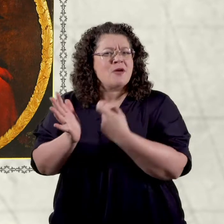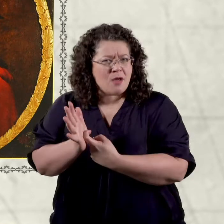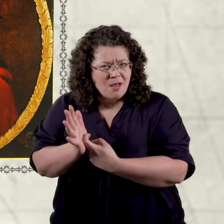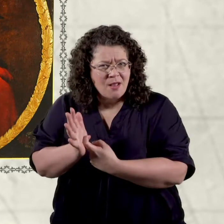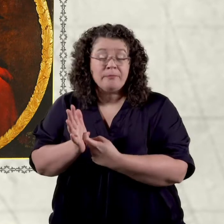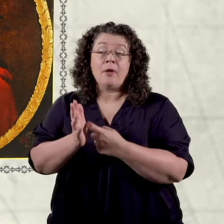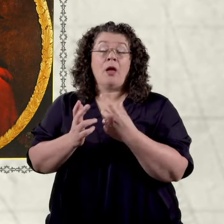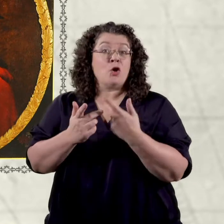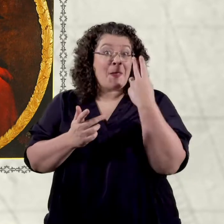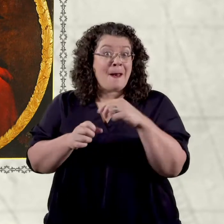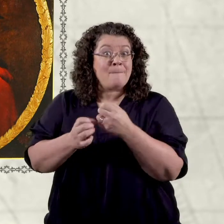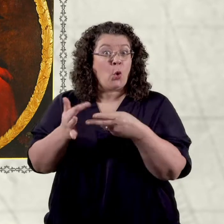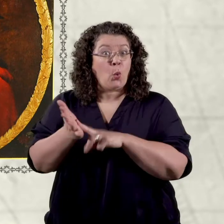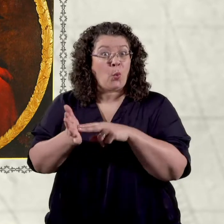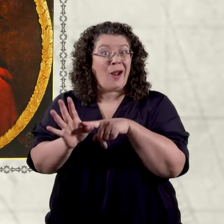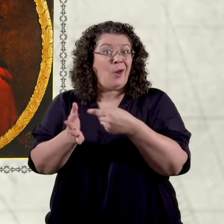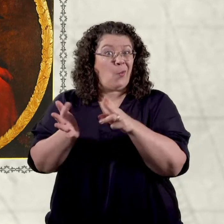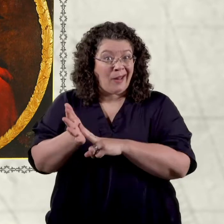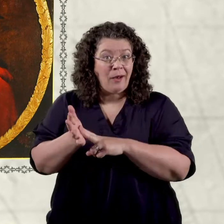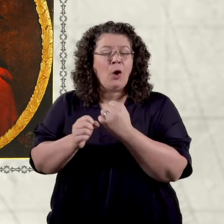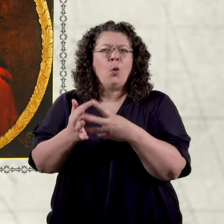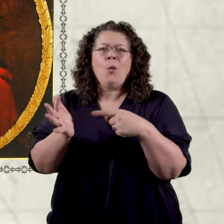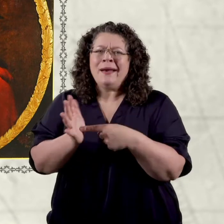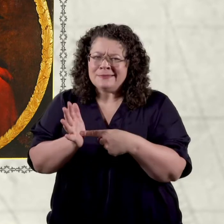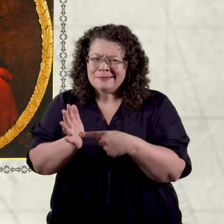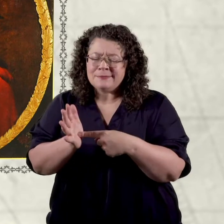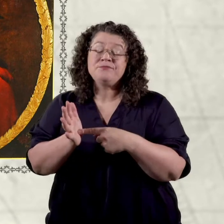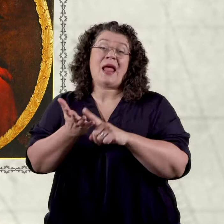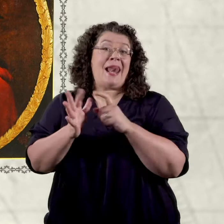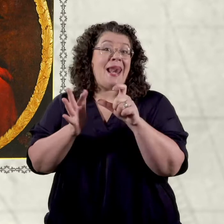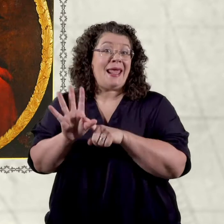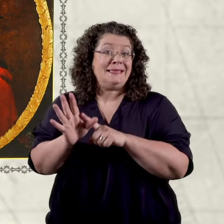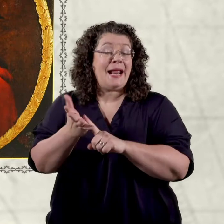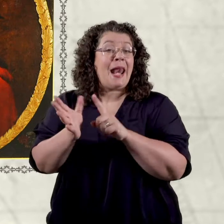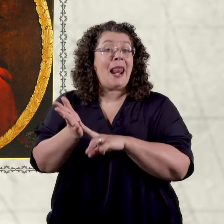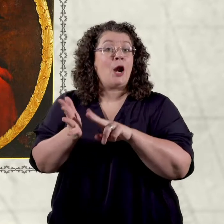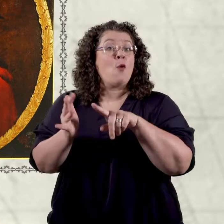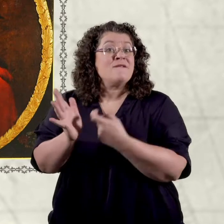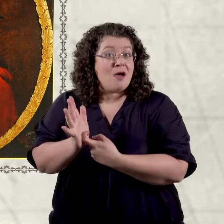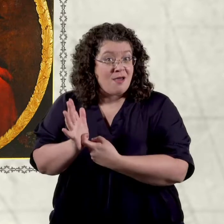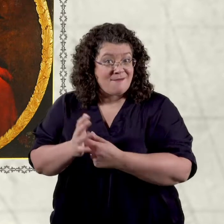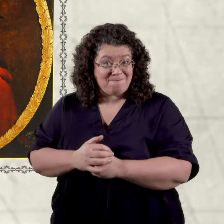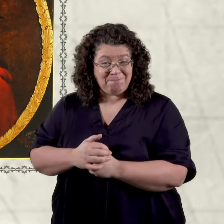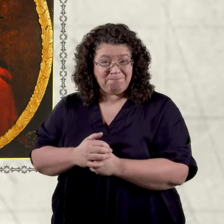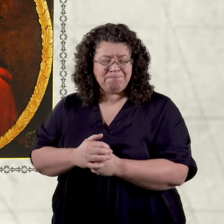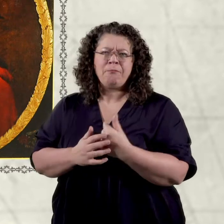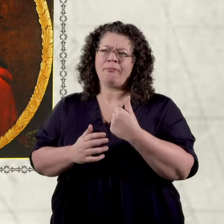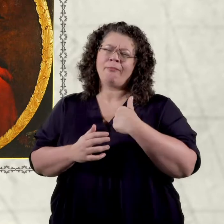Llanover, aka Gwenanen Gwent, aka Lady Llanover.